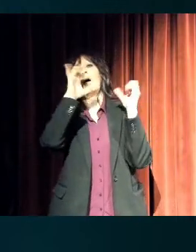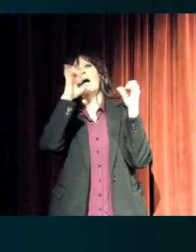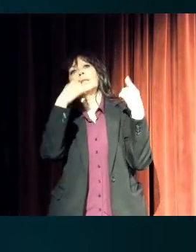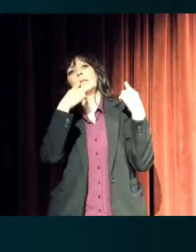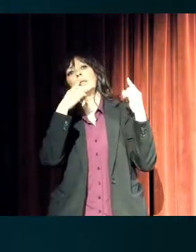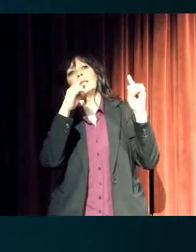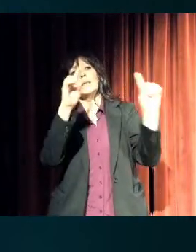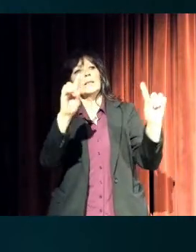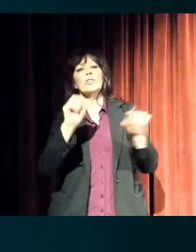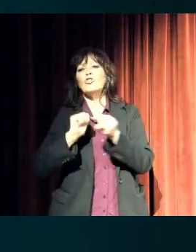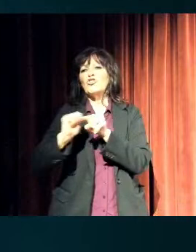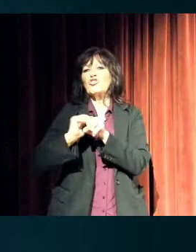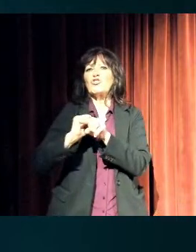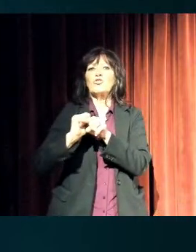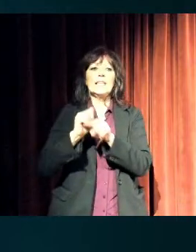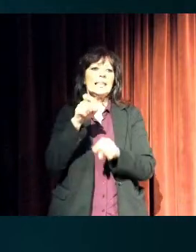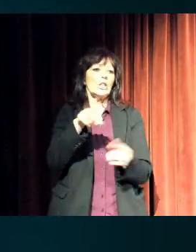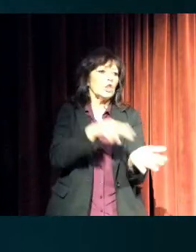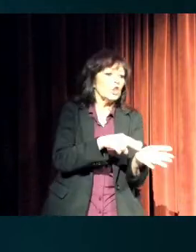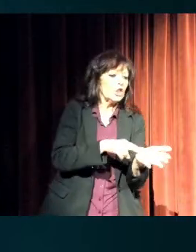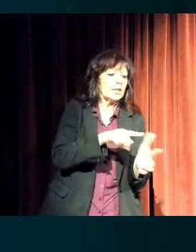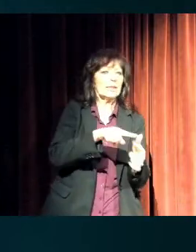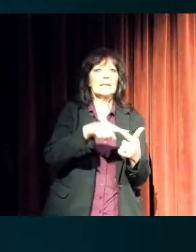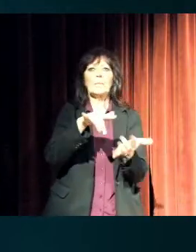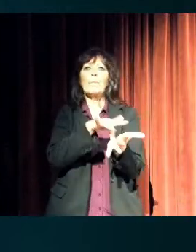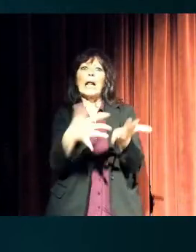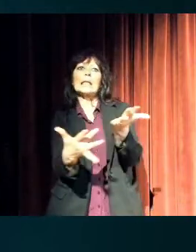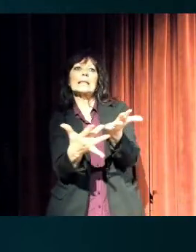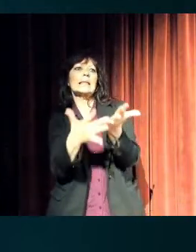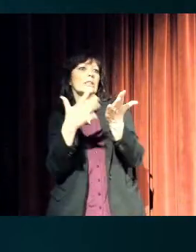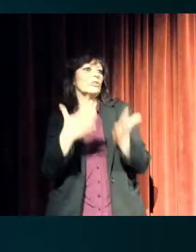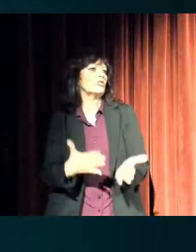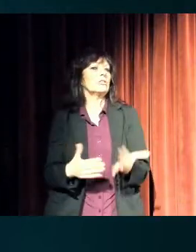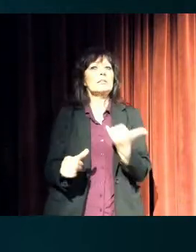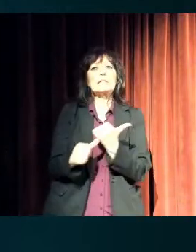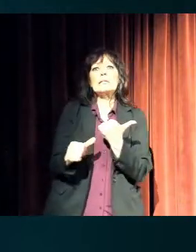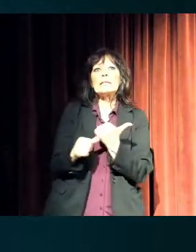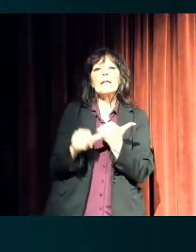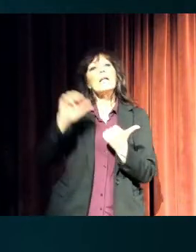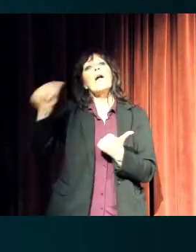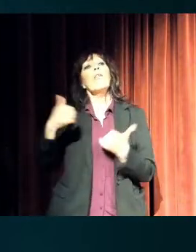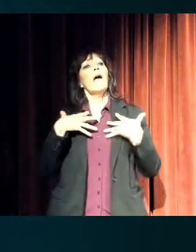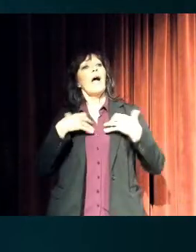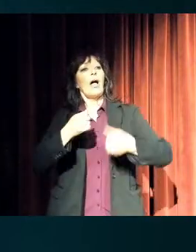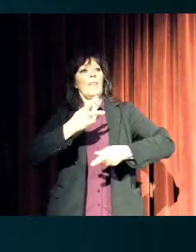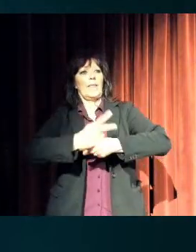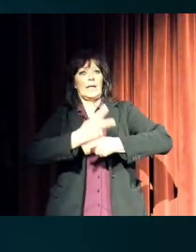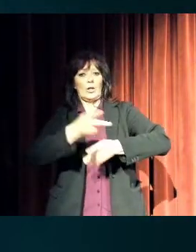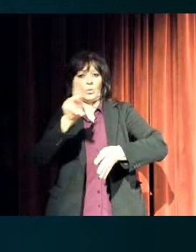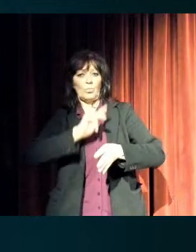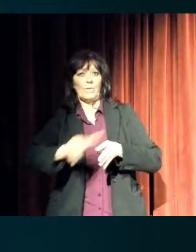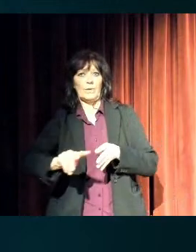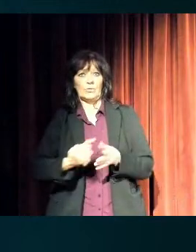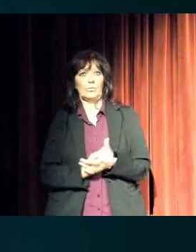success, training critically needed nurses, medical technicians and assistants, and other healthcare